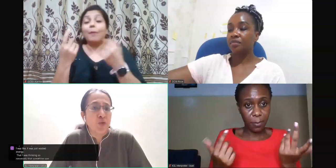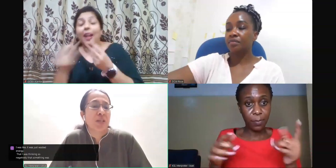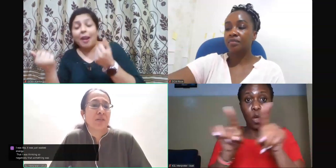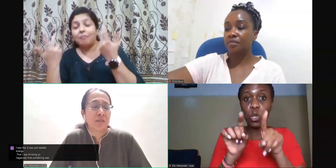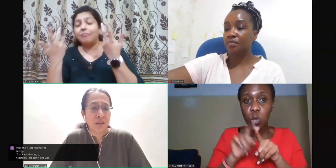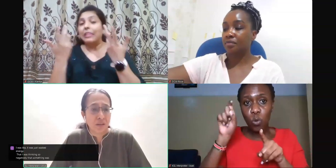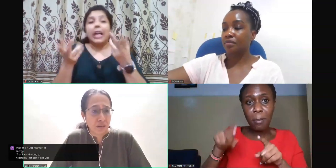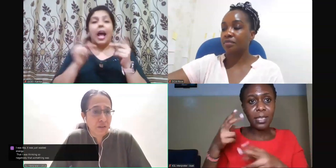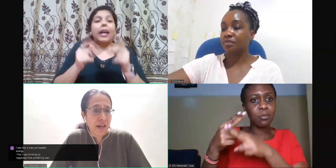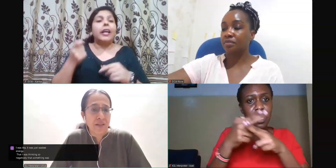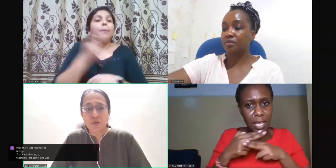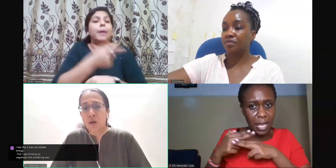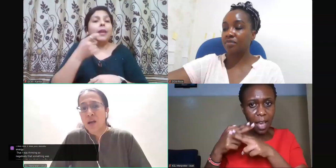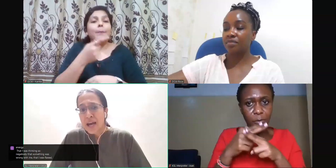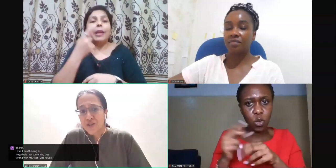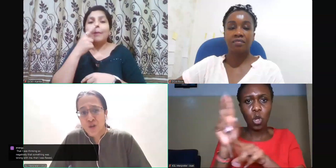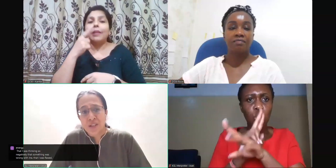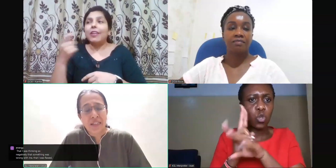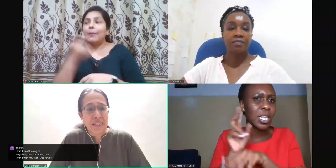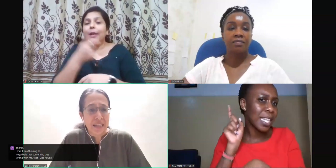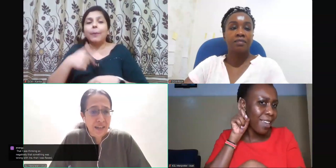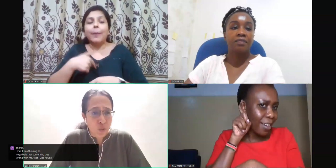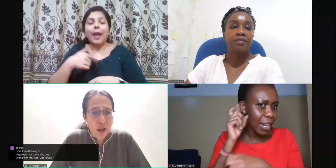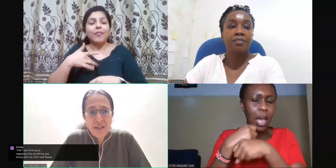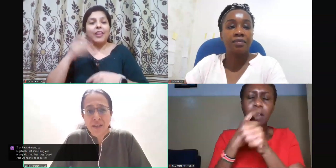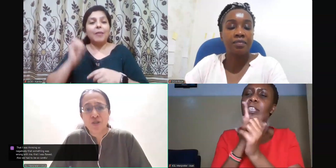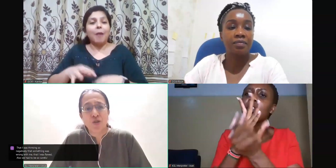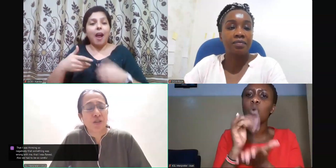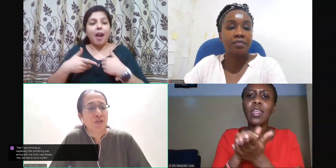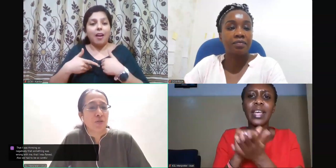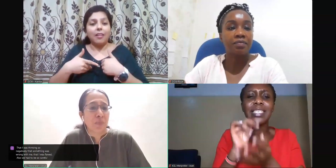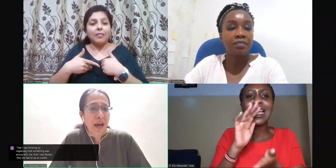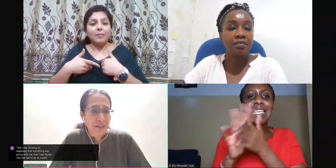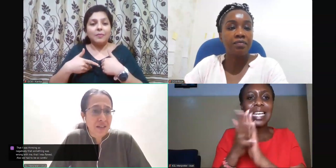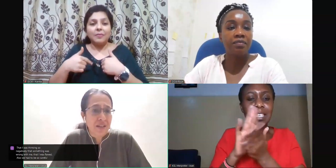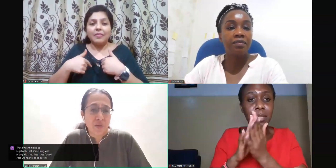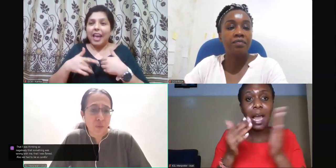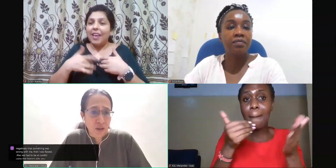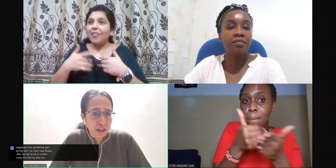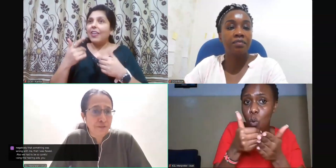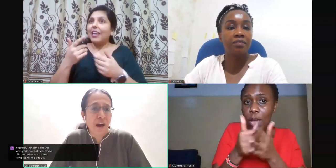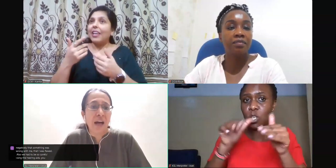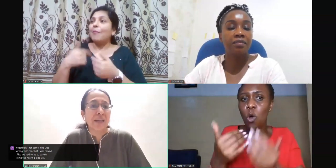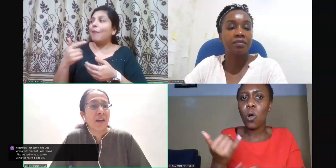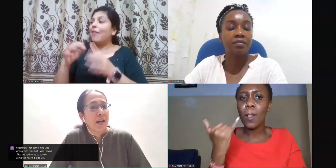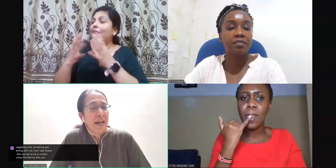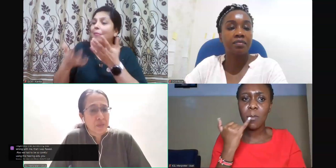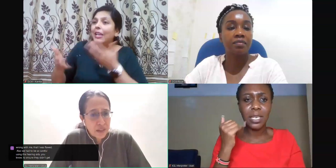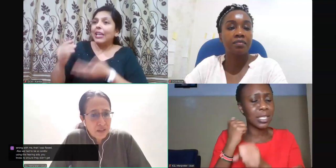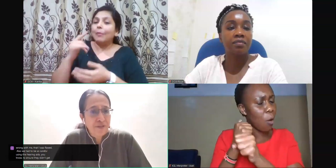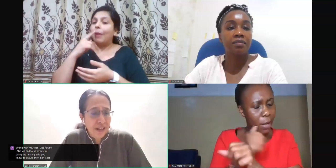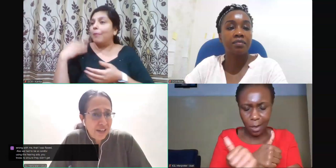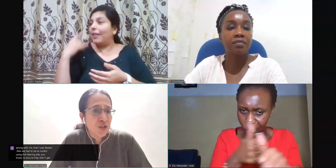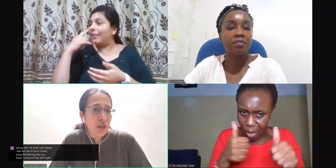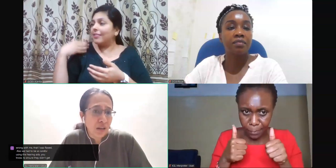careful using the hearing aids, ensure that it doesn't get wet, ensure that, the battery is working fine.